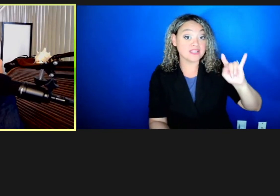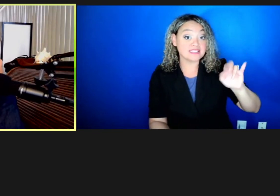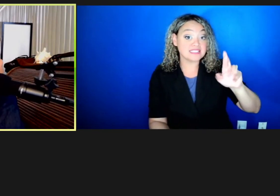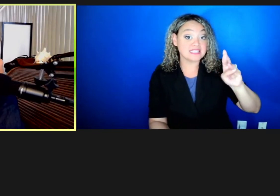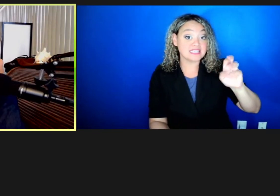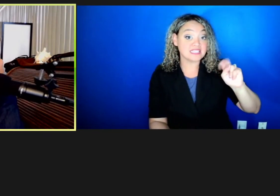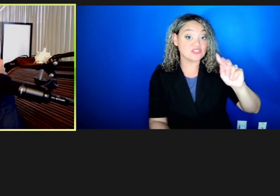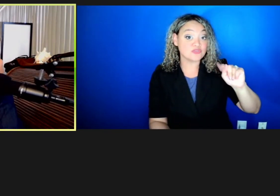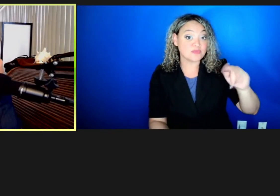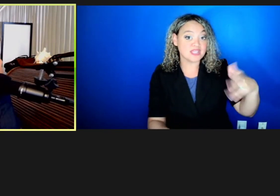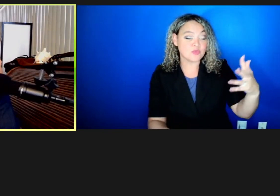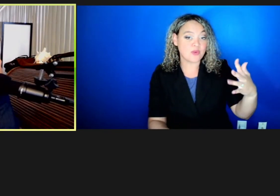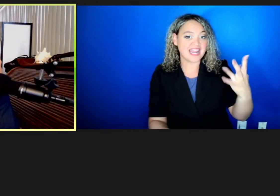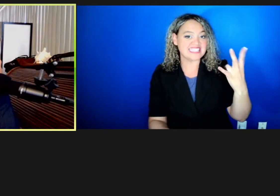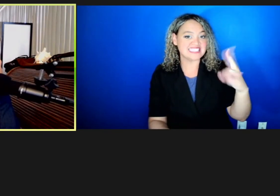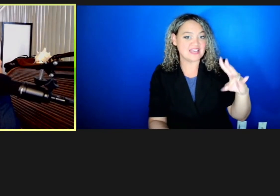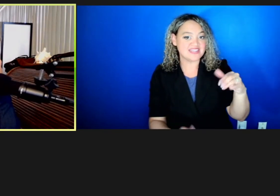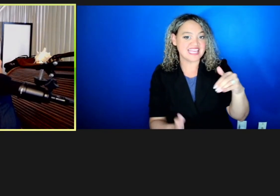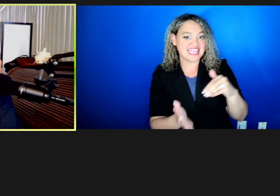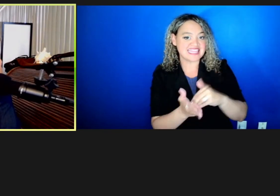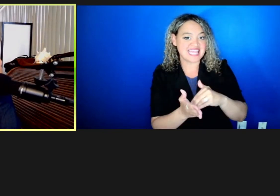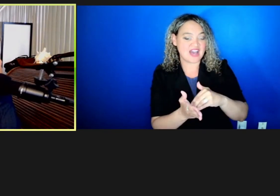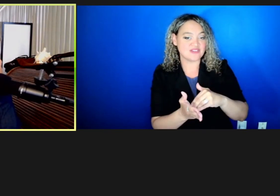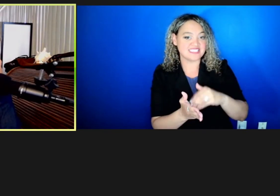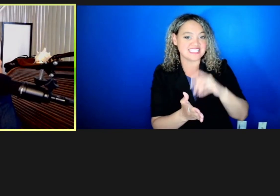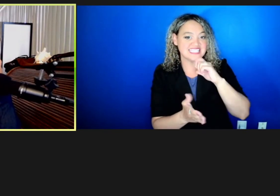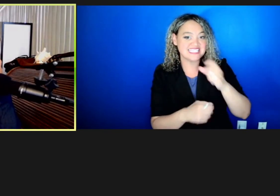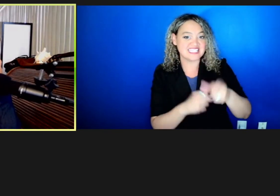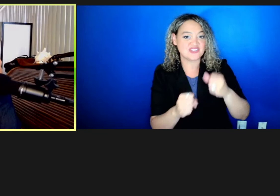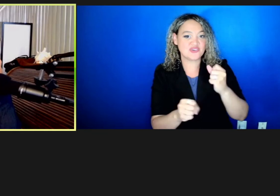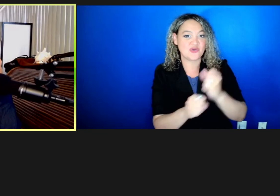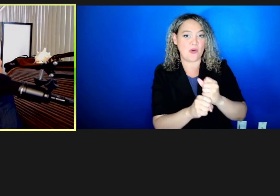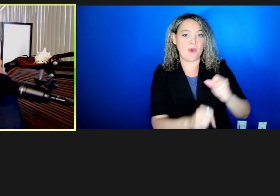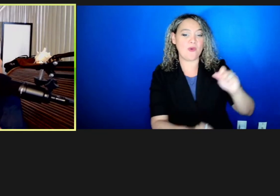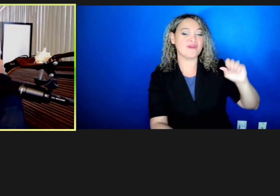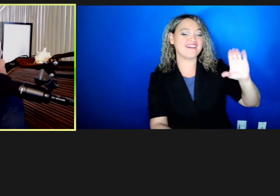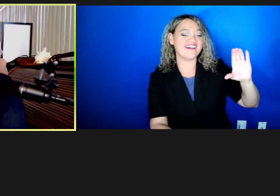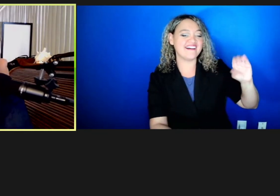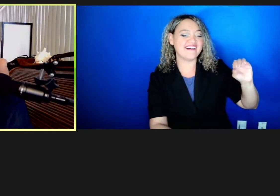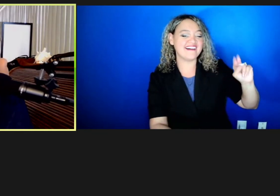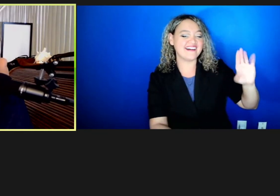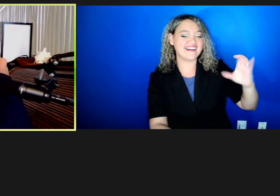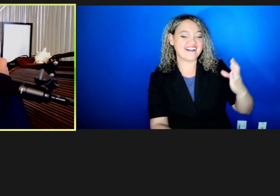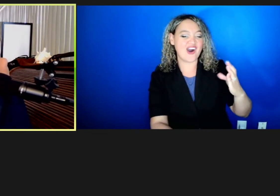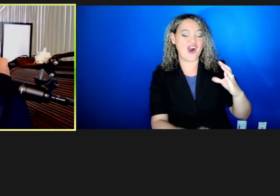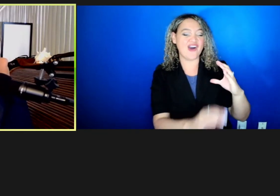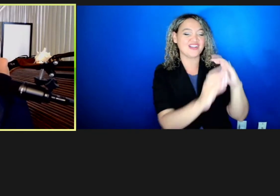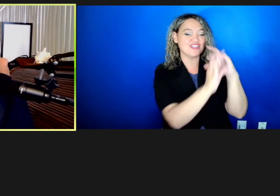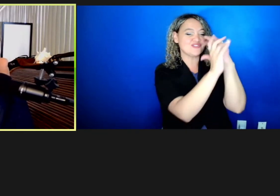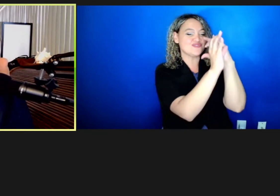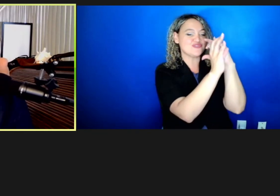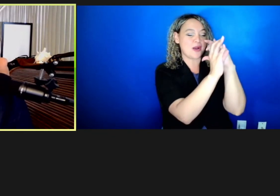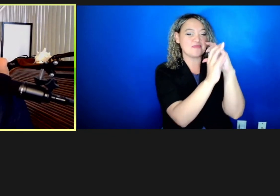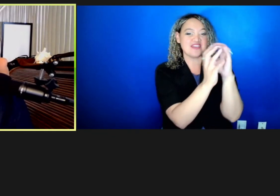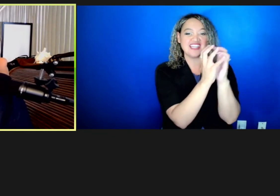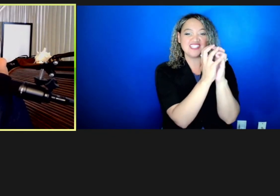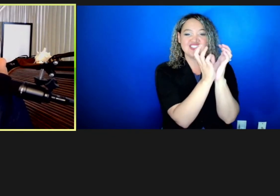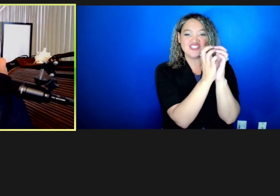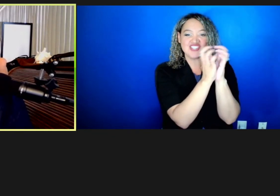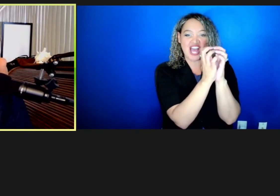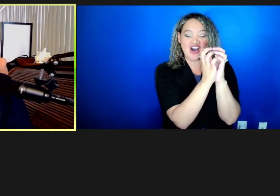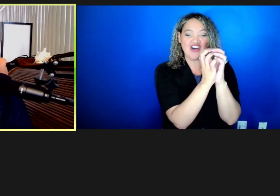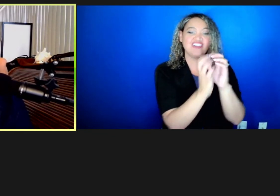is a 17,000-year-old conch trumpet shell held in the Muséum de